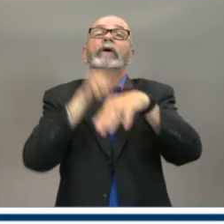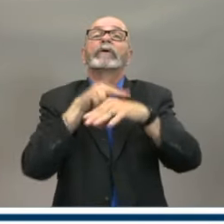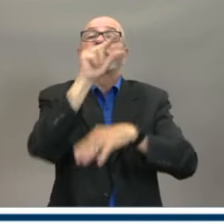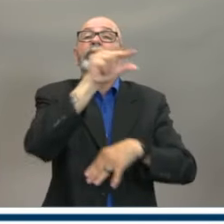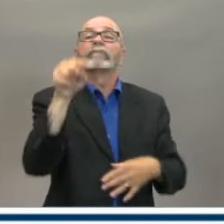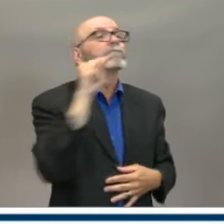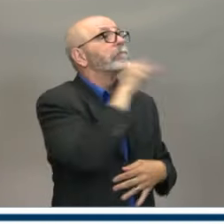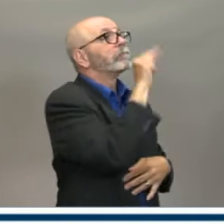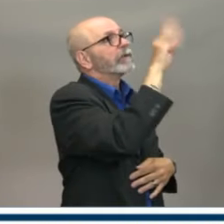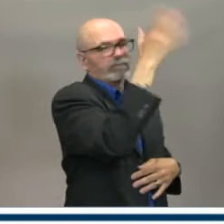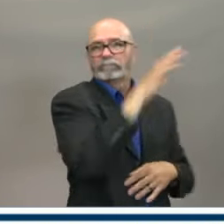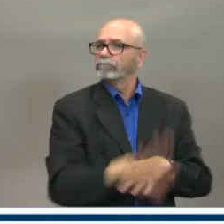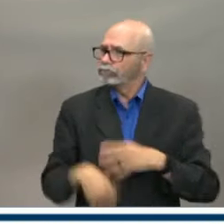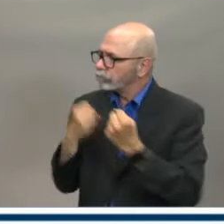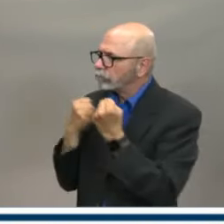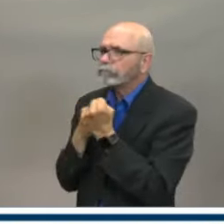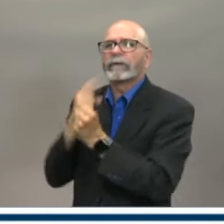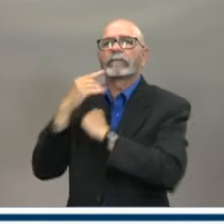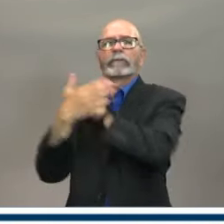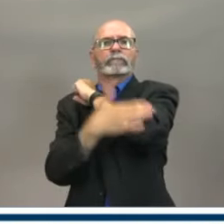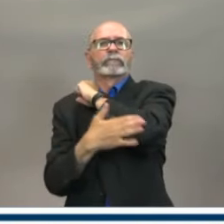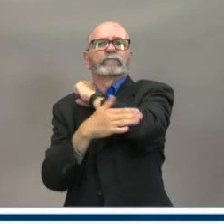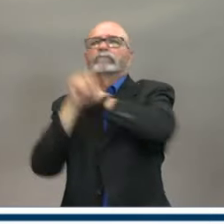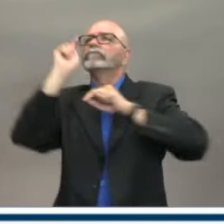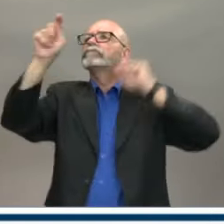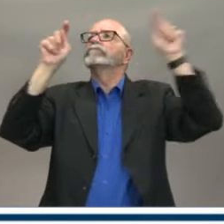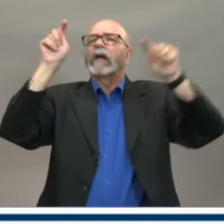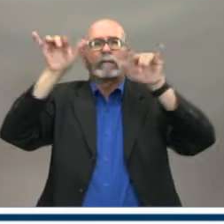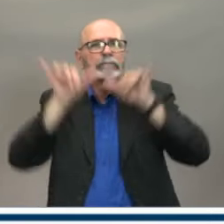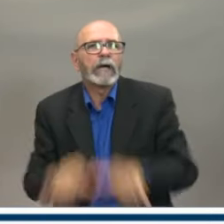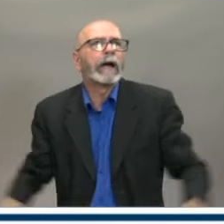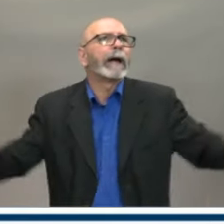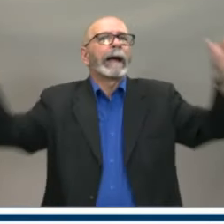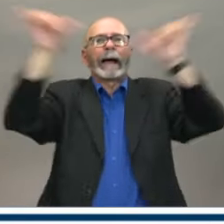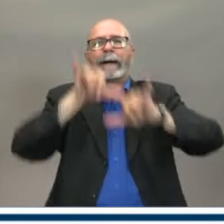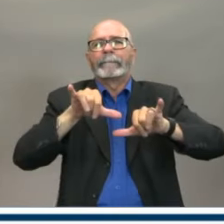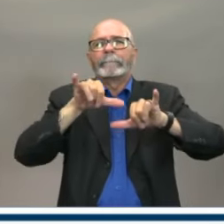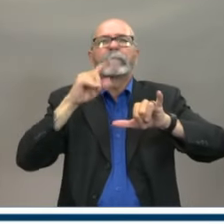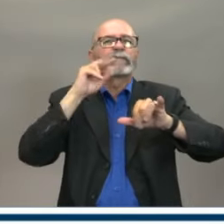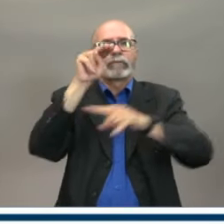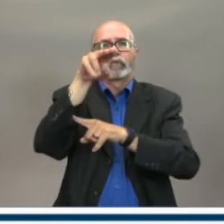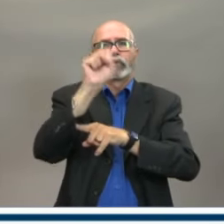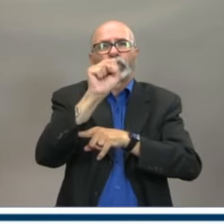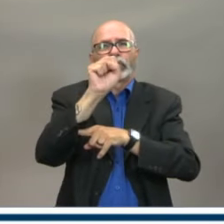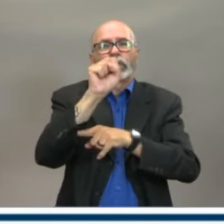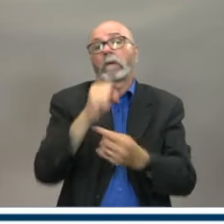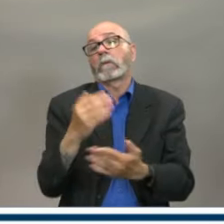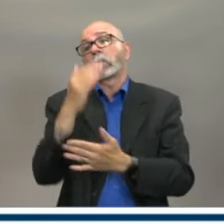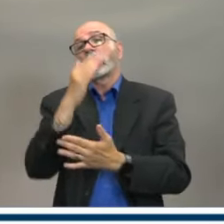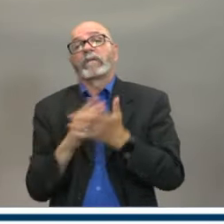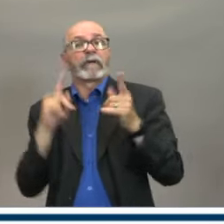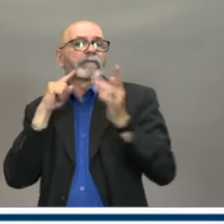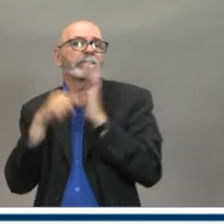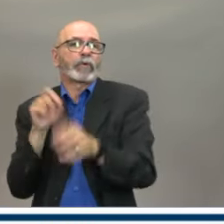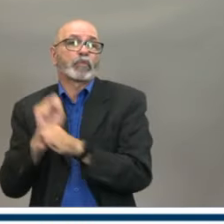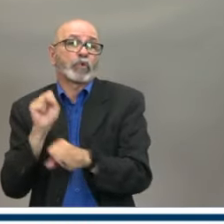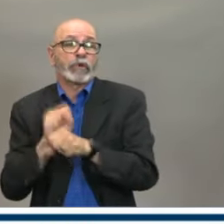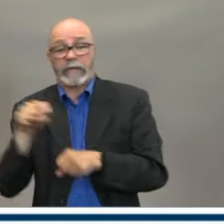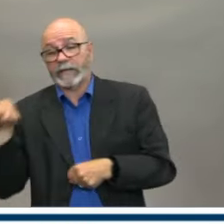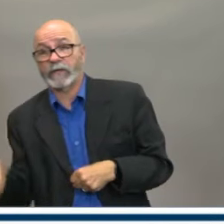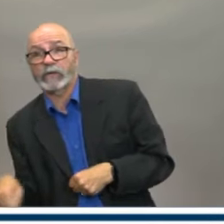a one-size-fits-all. Some of them work for Nova Scotia and some of them don't. What we're going to do is focus on the ones that